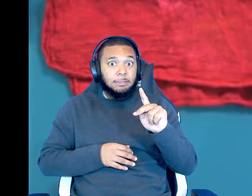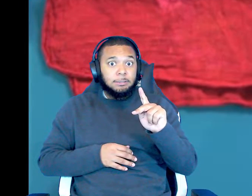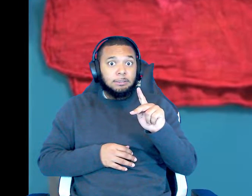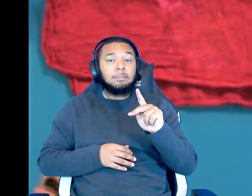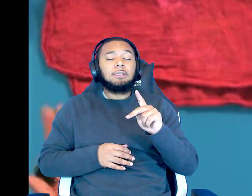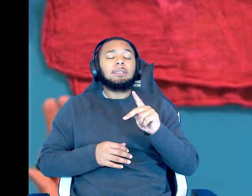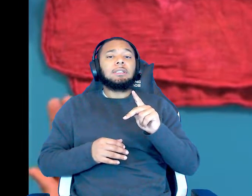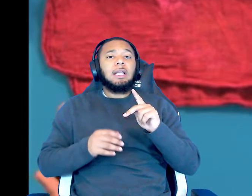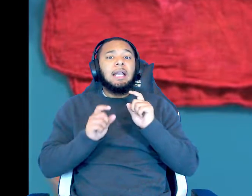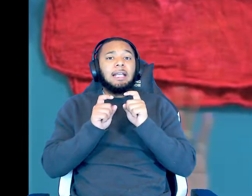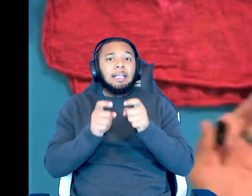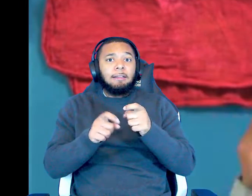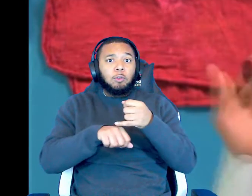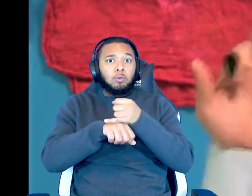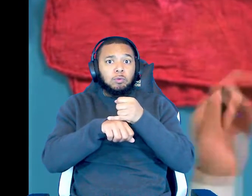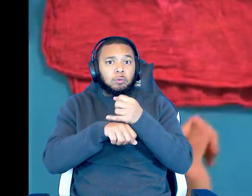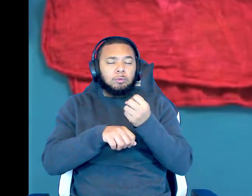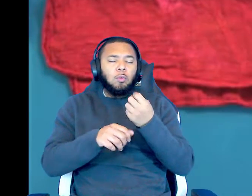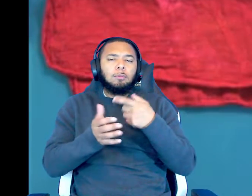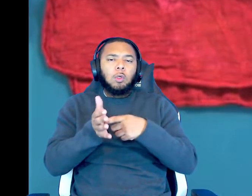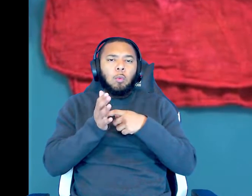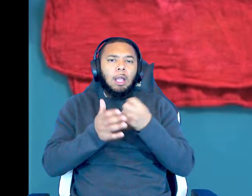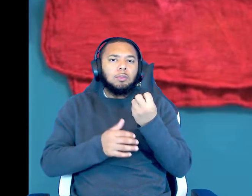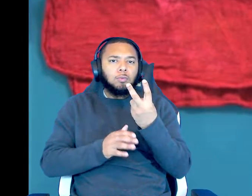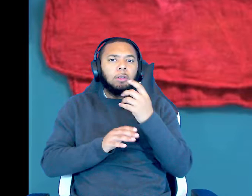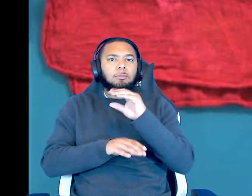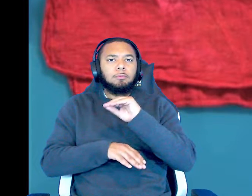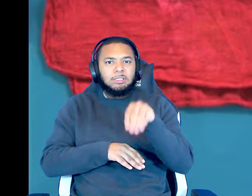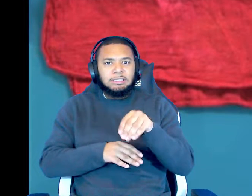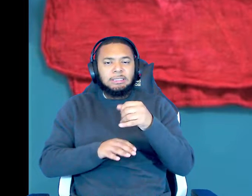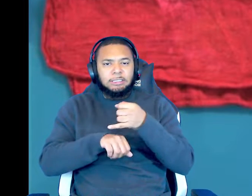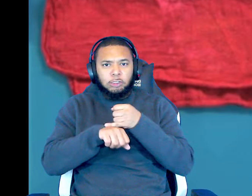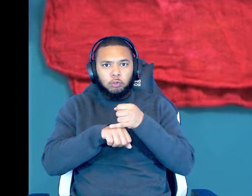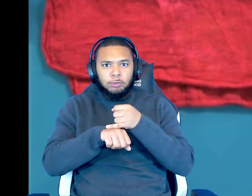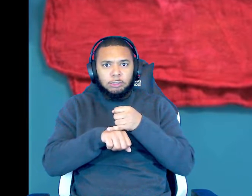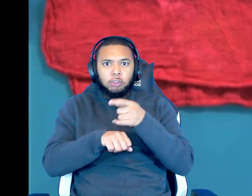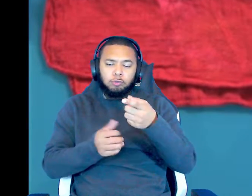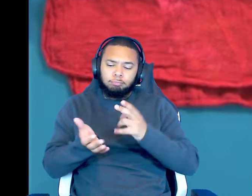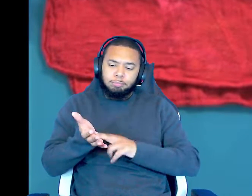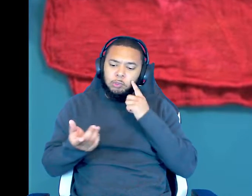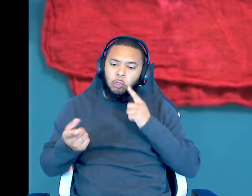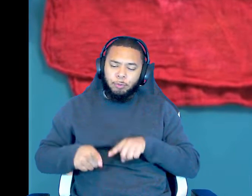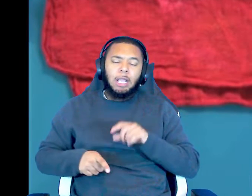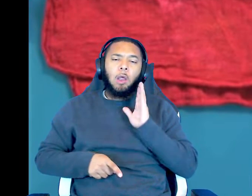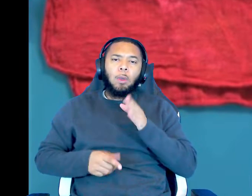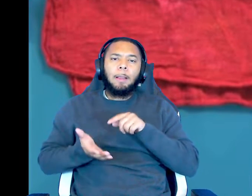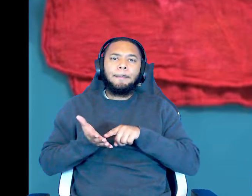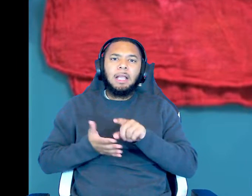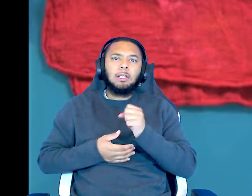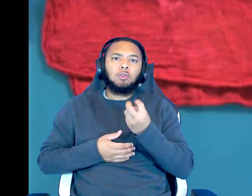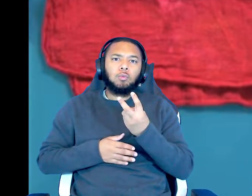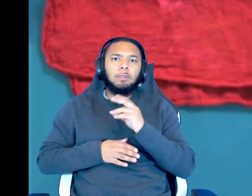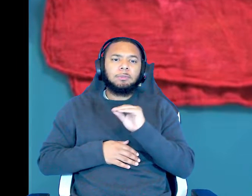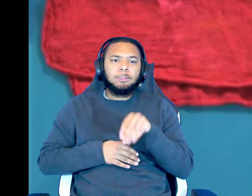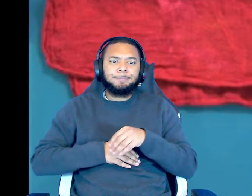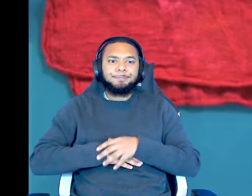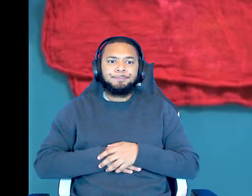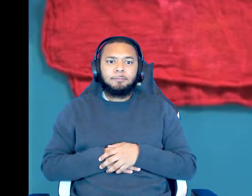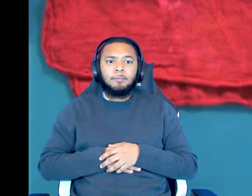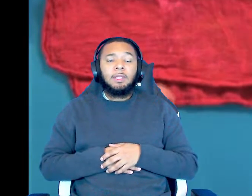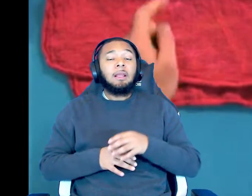You know it's a monthly payment, and there are 12 months in the year. So this is just 1 out of 12 months that you're going to owe